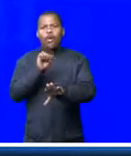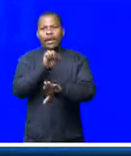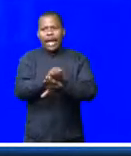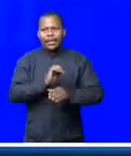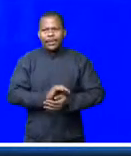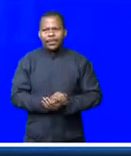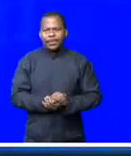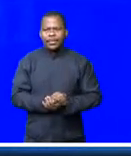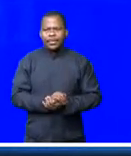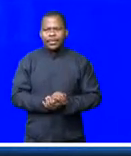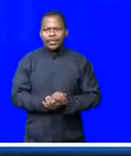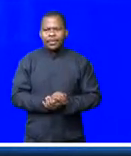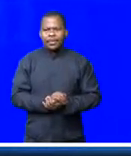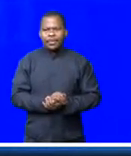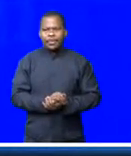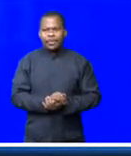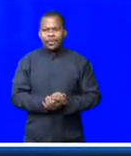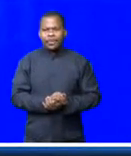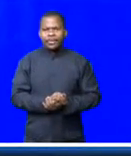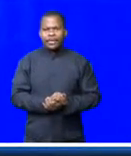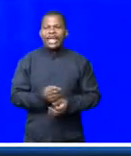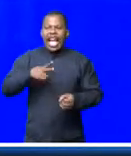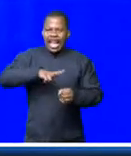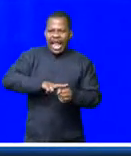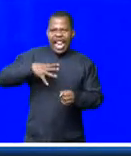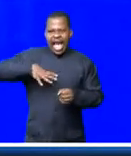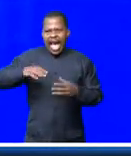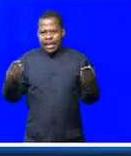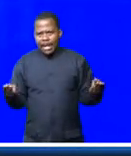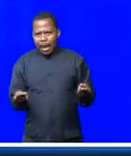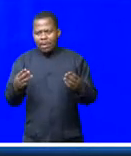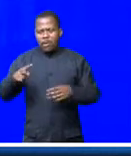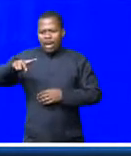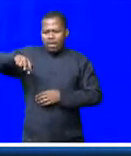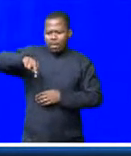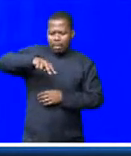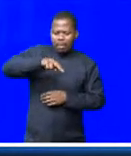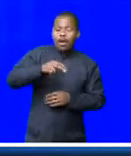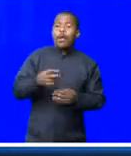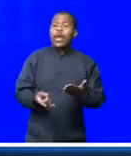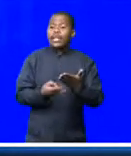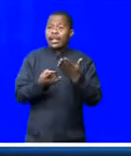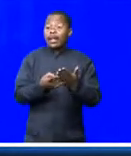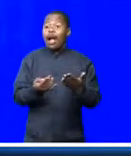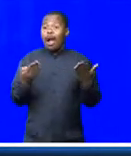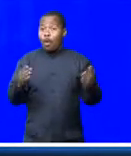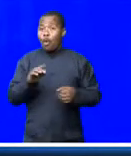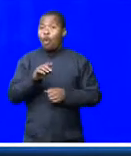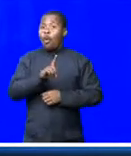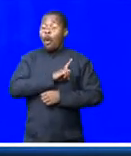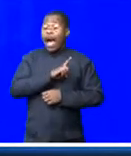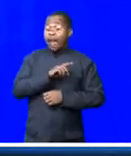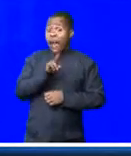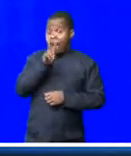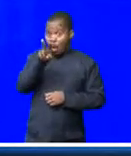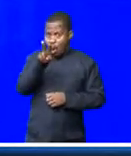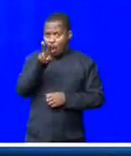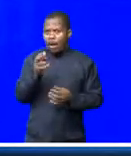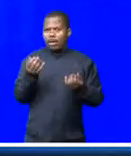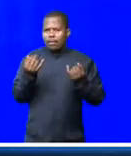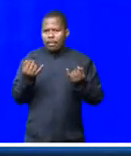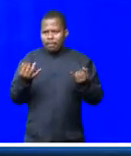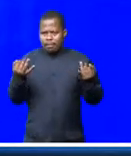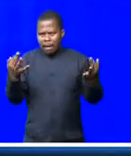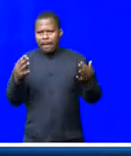itawushintsha ngasemkhathini. Kanjalo nalaba labahamba ngenyawo. Kanti futhi lokunyela sichenya ngako ngilokuthi lama-traffic lights